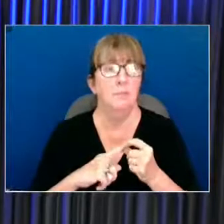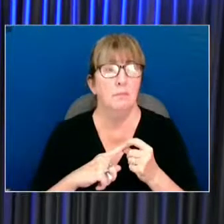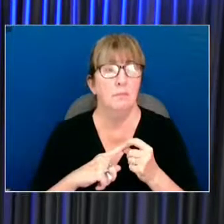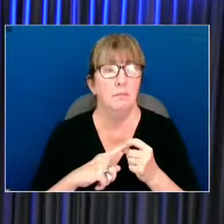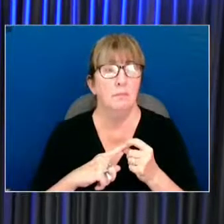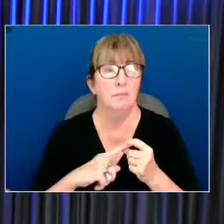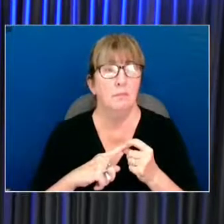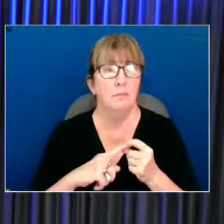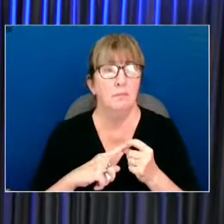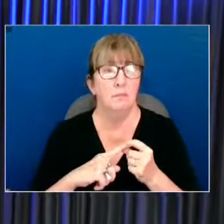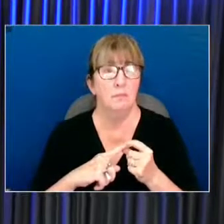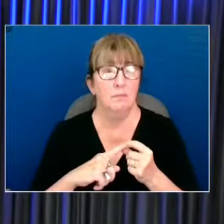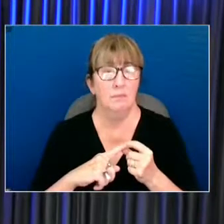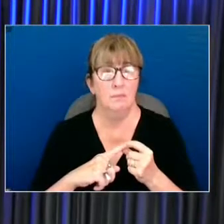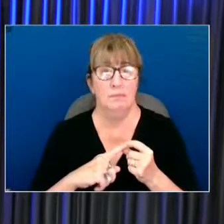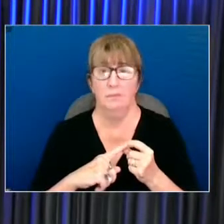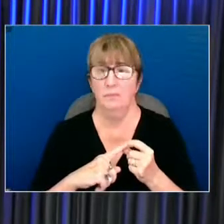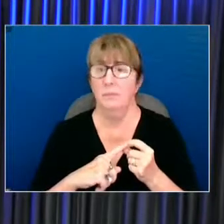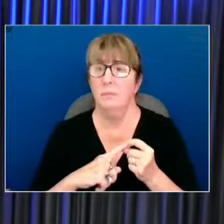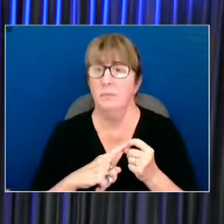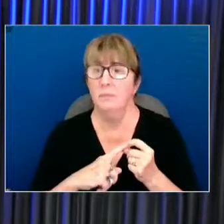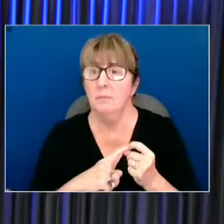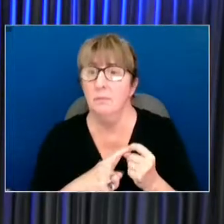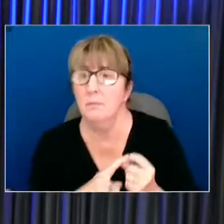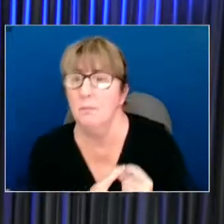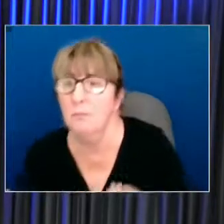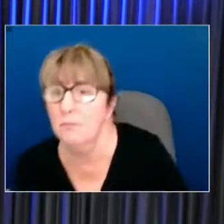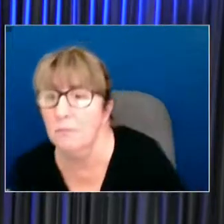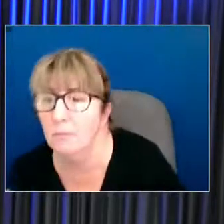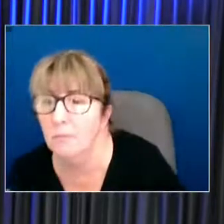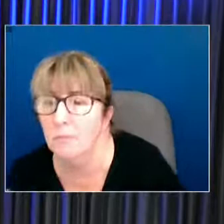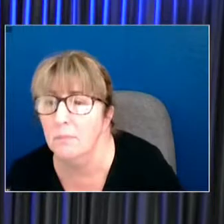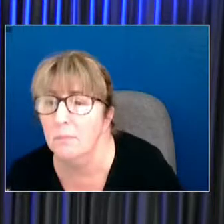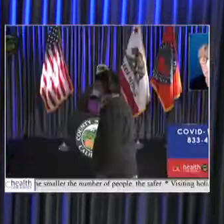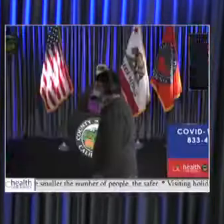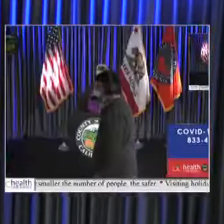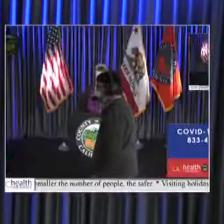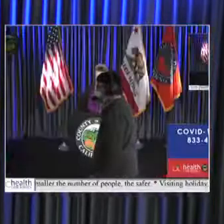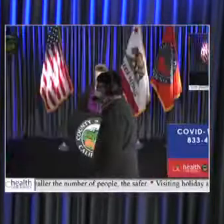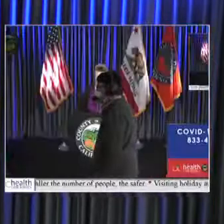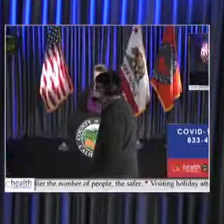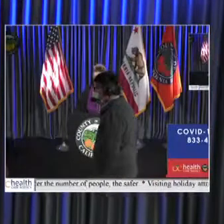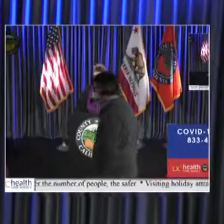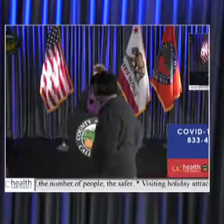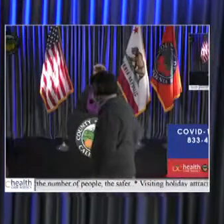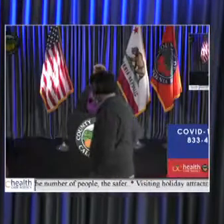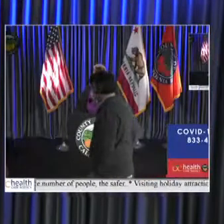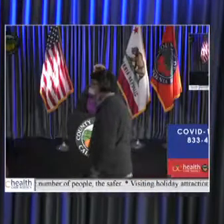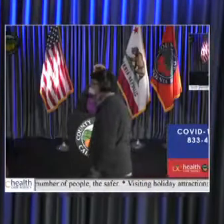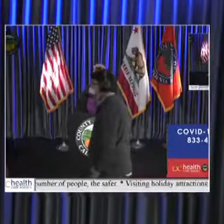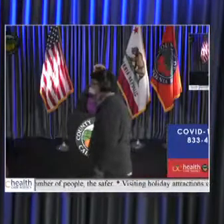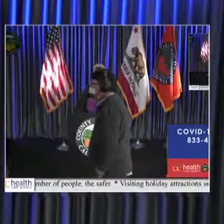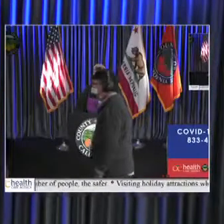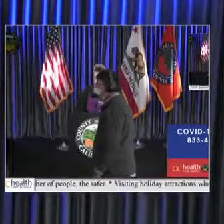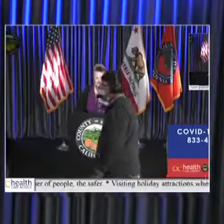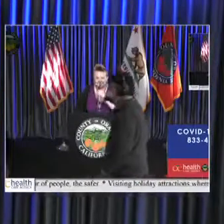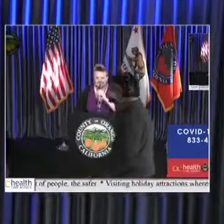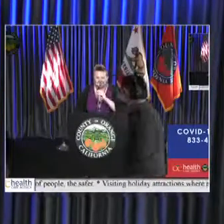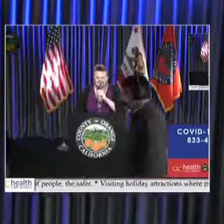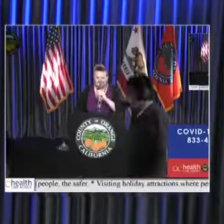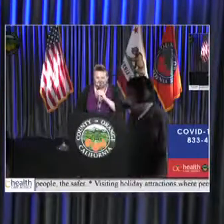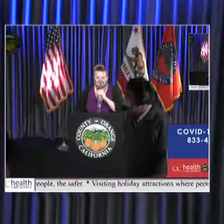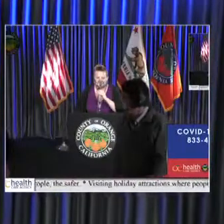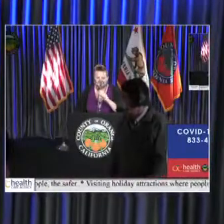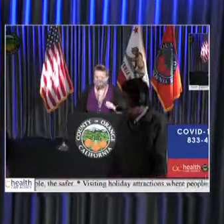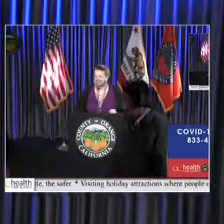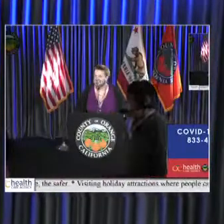1, and you go to shot number 2, where the bottom of the frame is at the bottom of the seal. I'll step out of